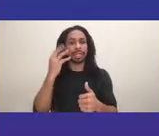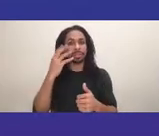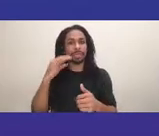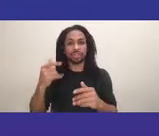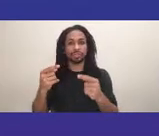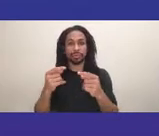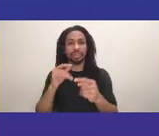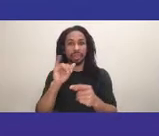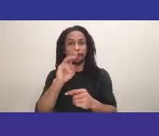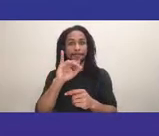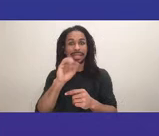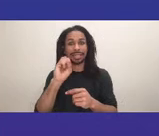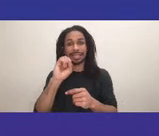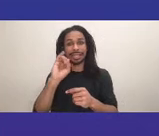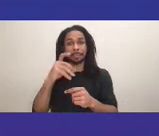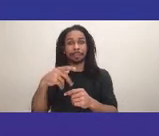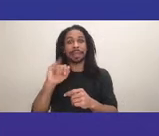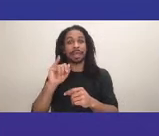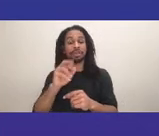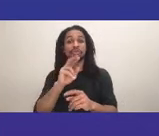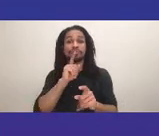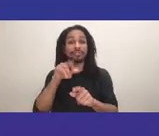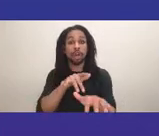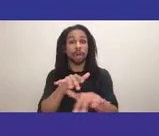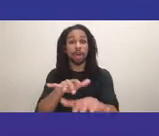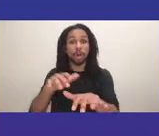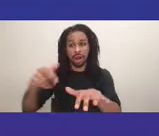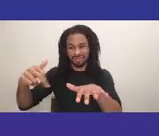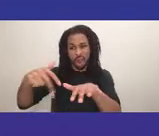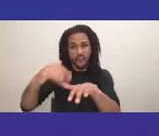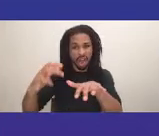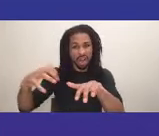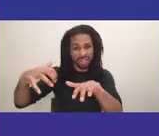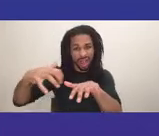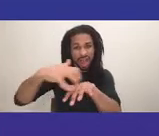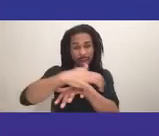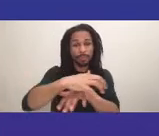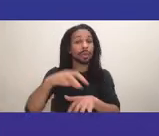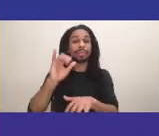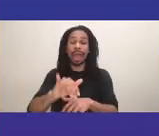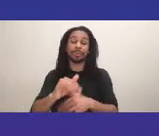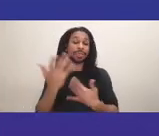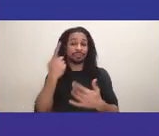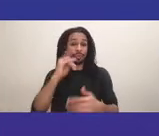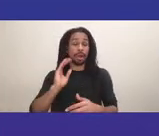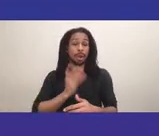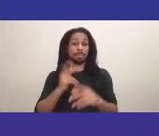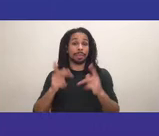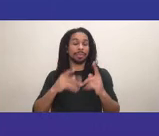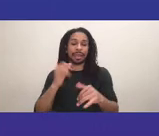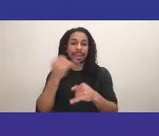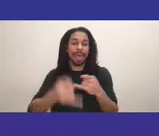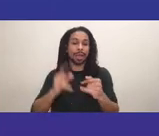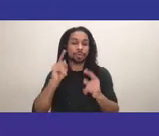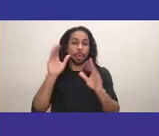band of the Lenape, this meant the last hope of living in the East. Our